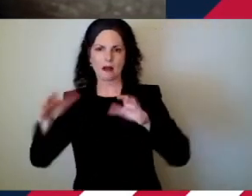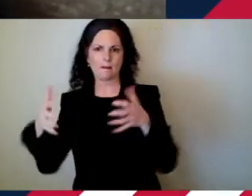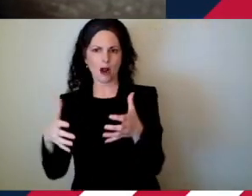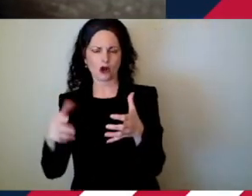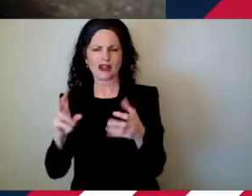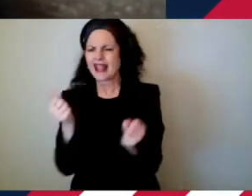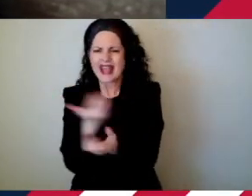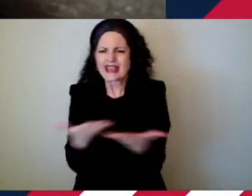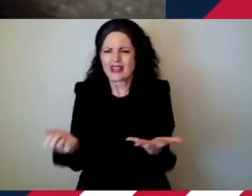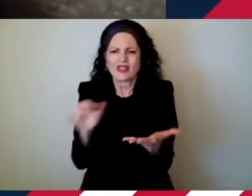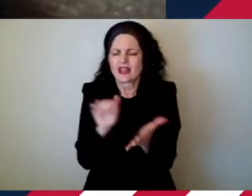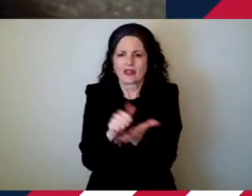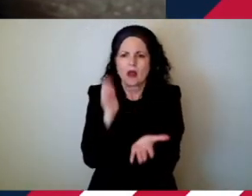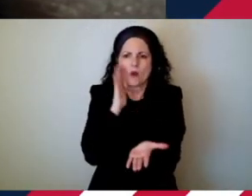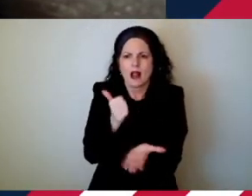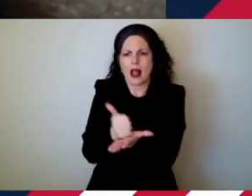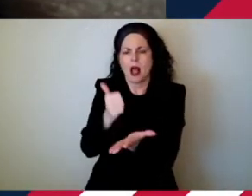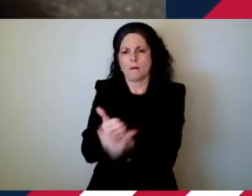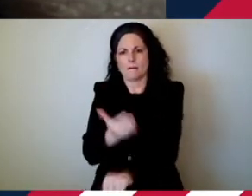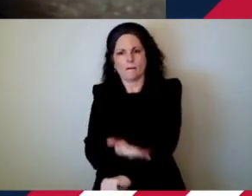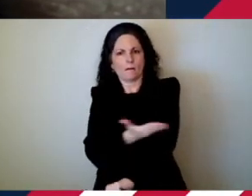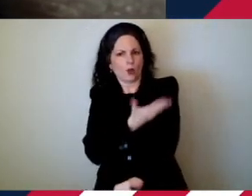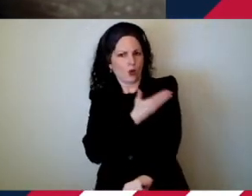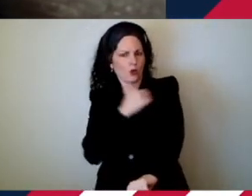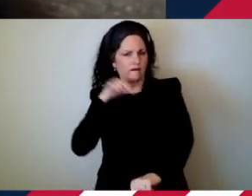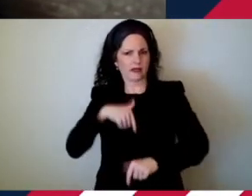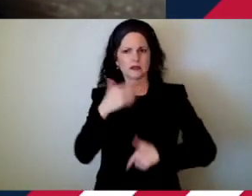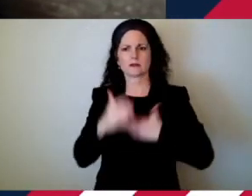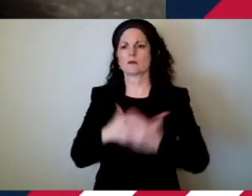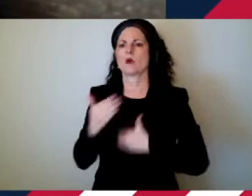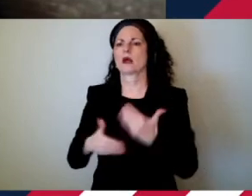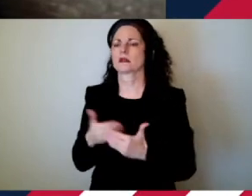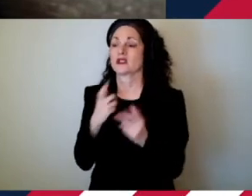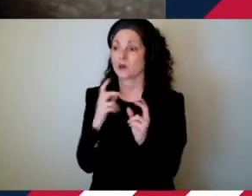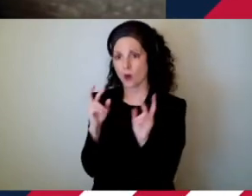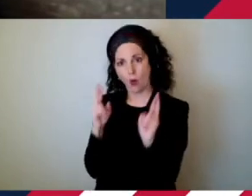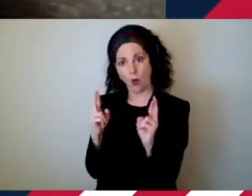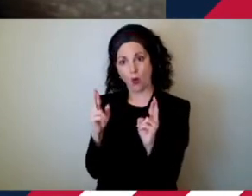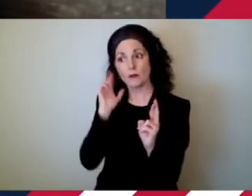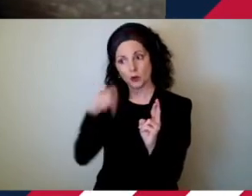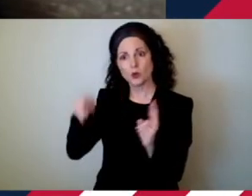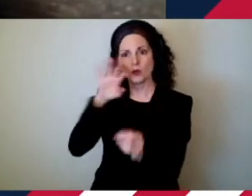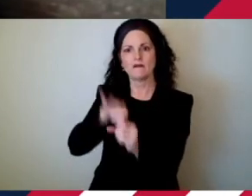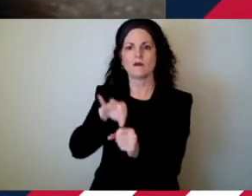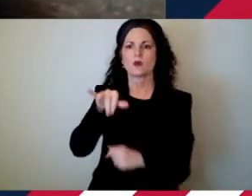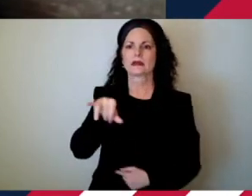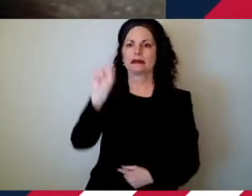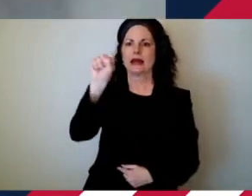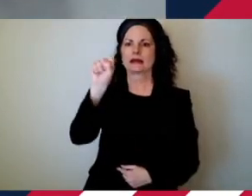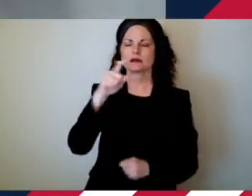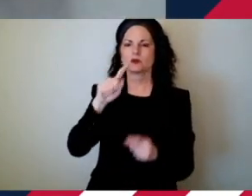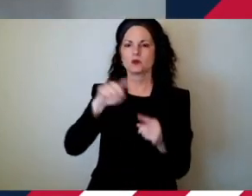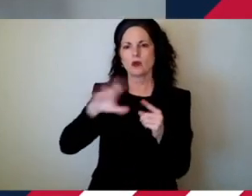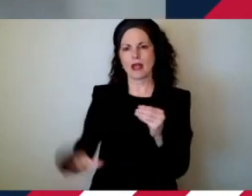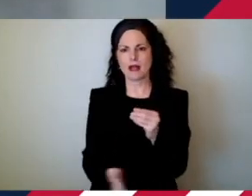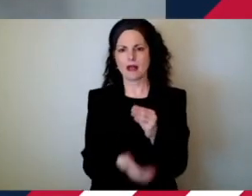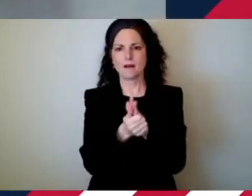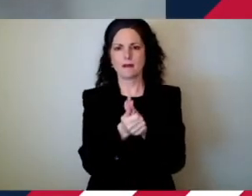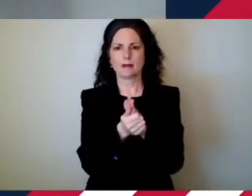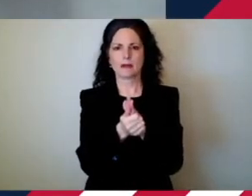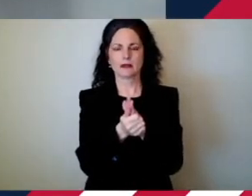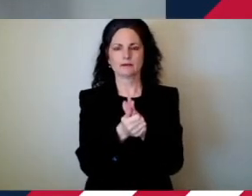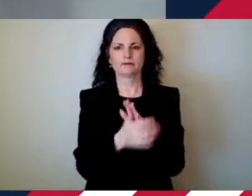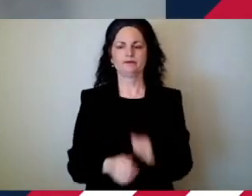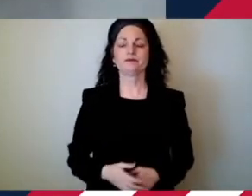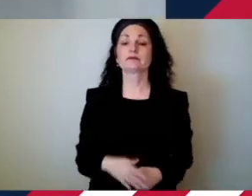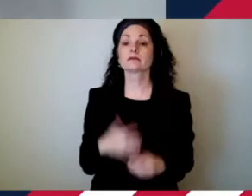to make this process better, I support, and I hope that you'll vote yes on this amendment. The next speaker is Rita Jo